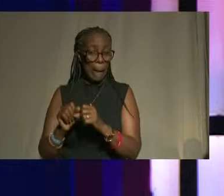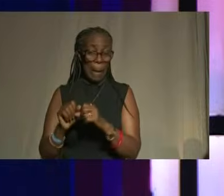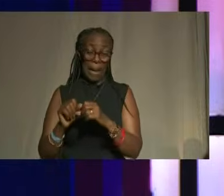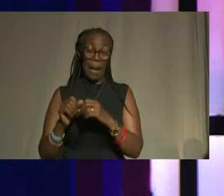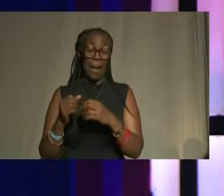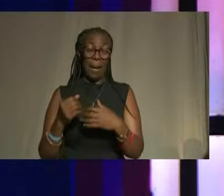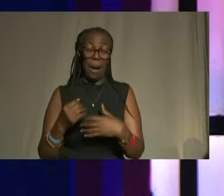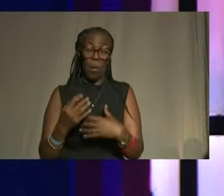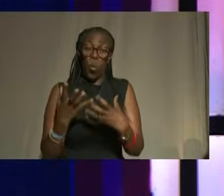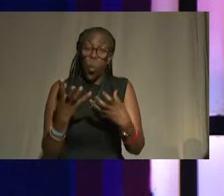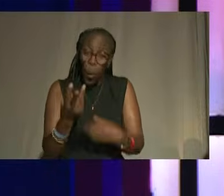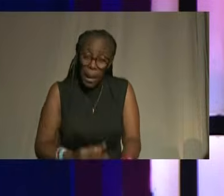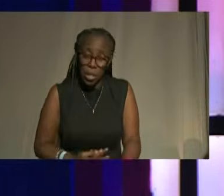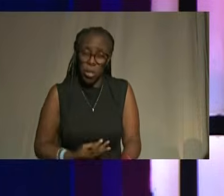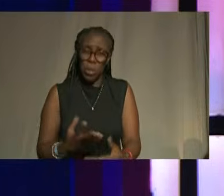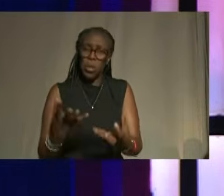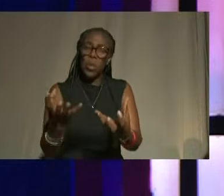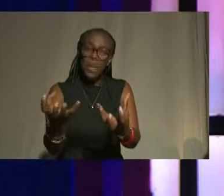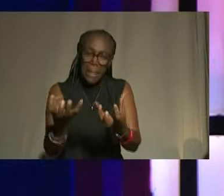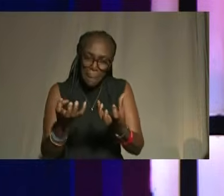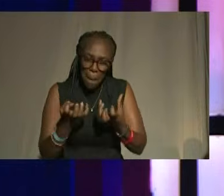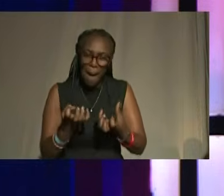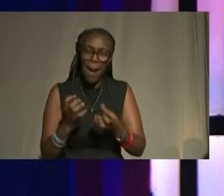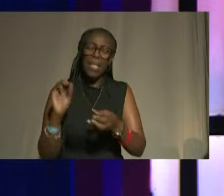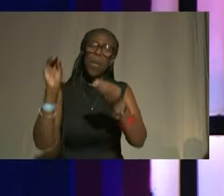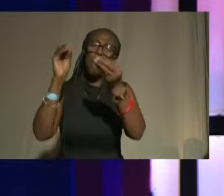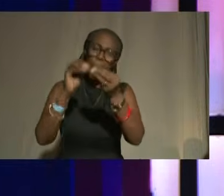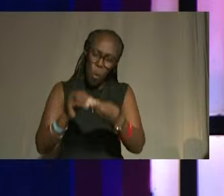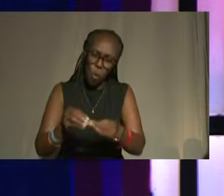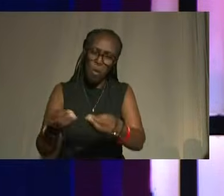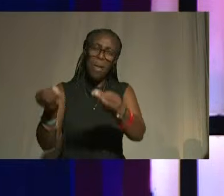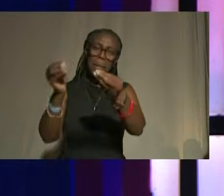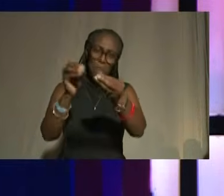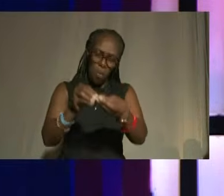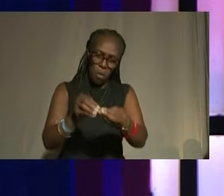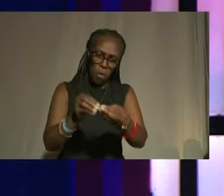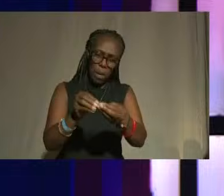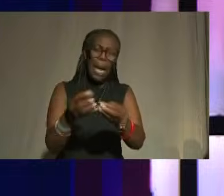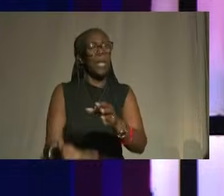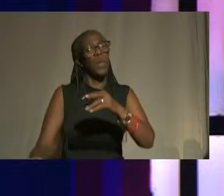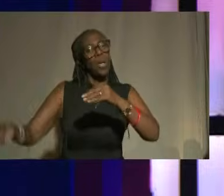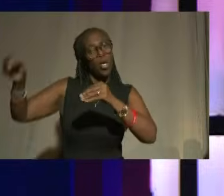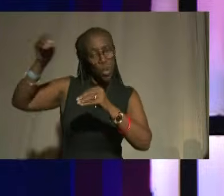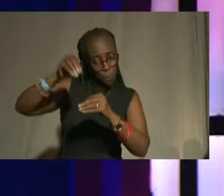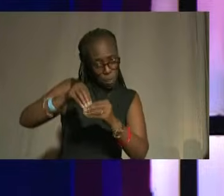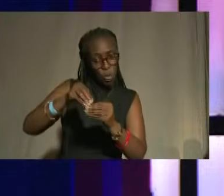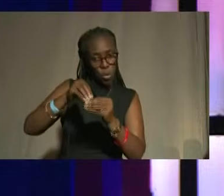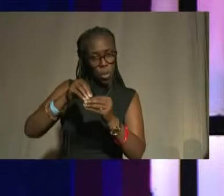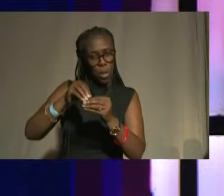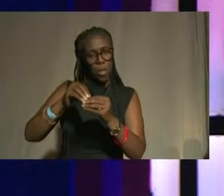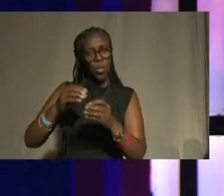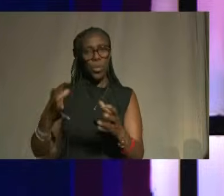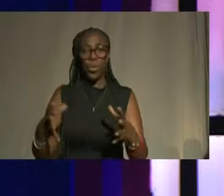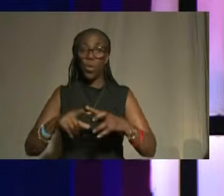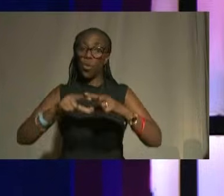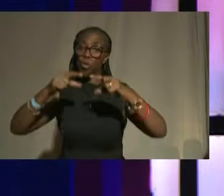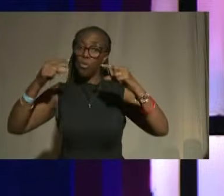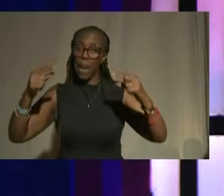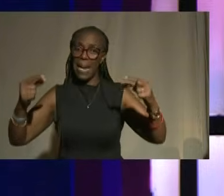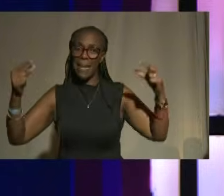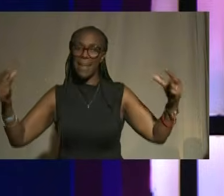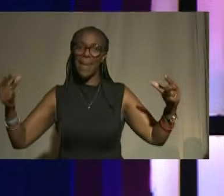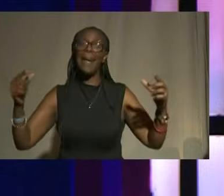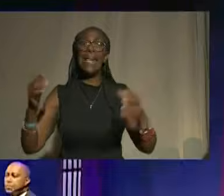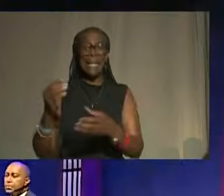industry and we have a consumer who is earning more. This will contribute to a greater demand. It's a process, but it's also a sign of success by